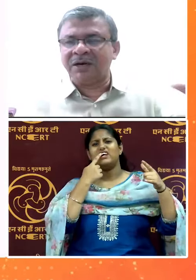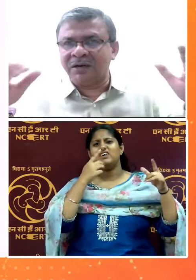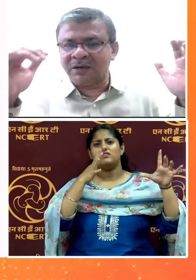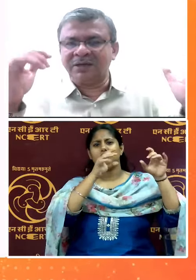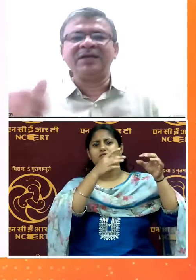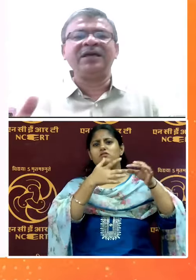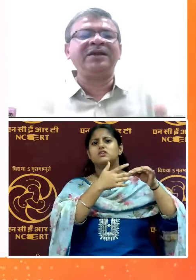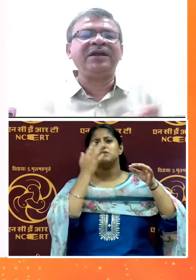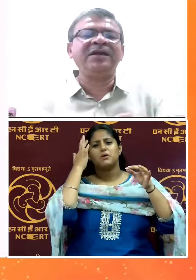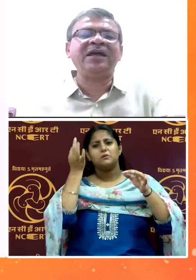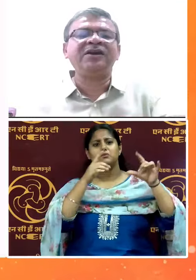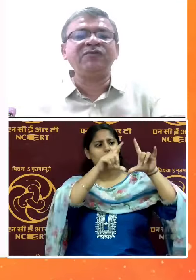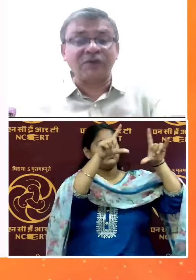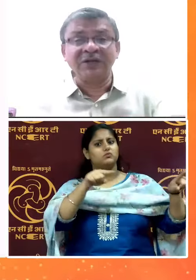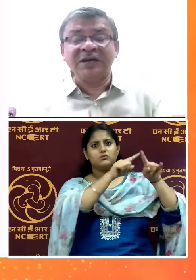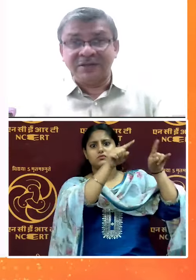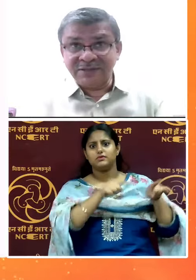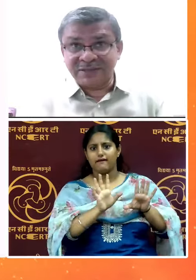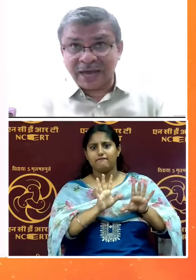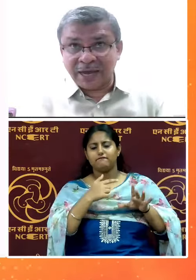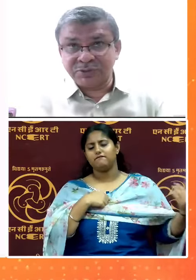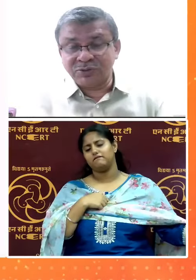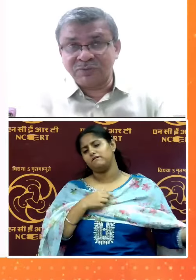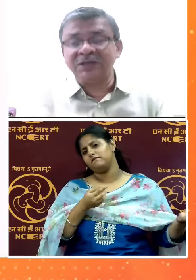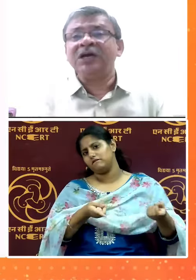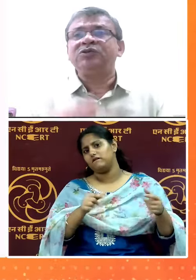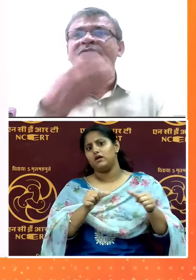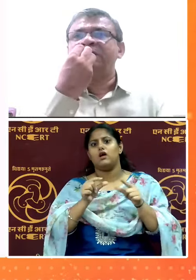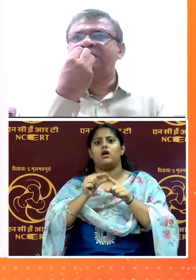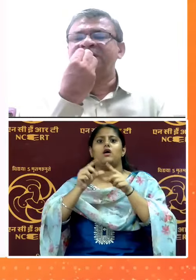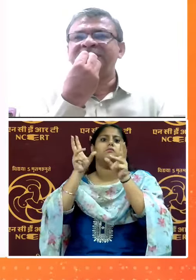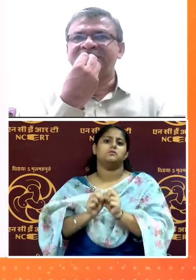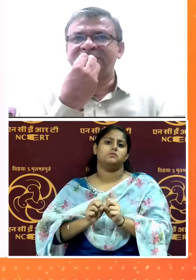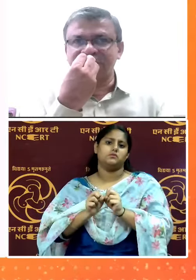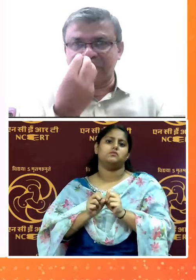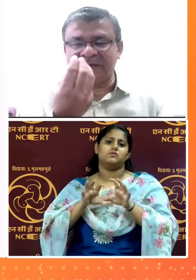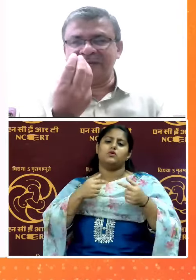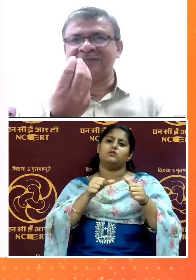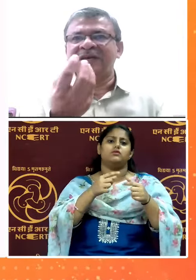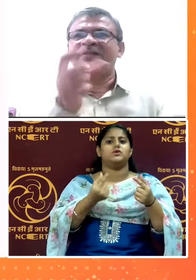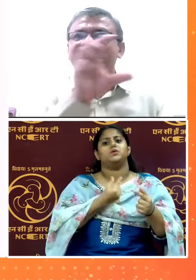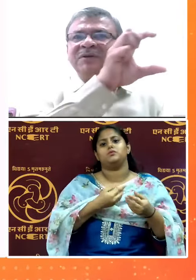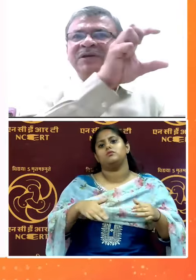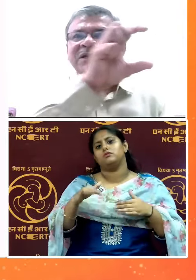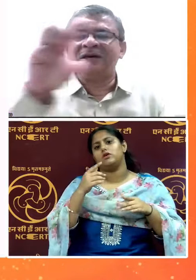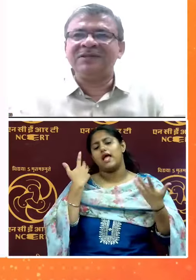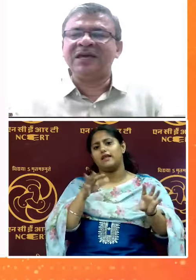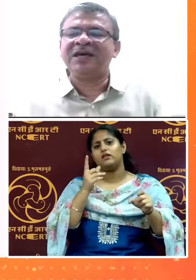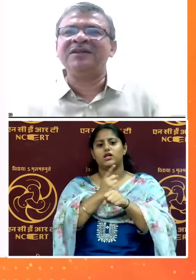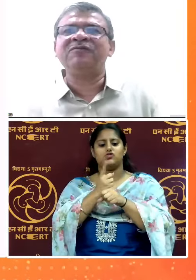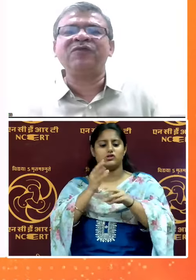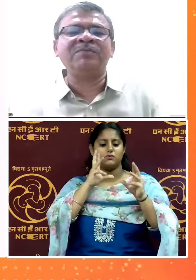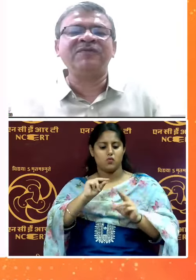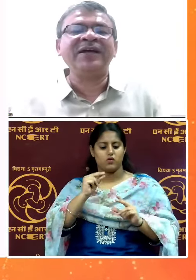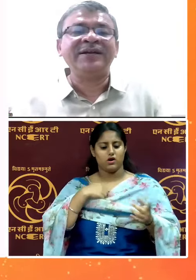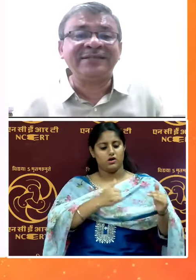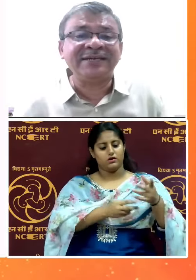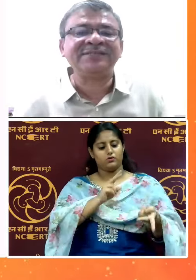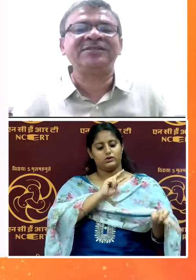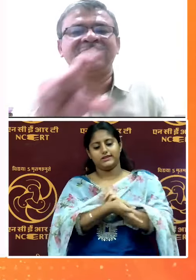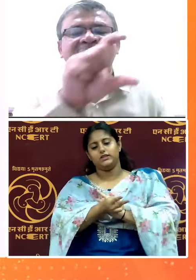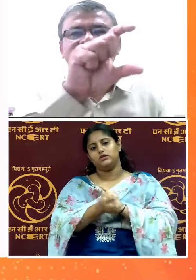be clearly dedicated for these apps to work. So whatever the teacher speaks, that will be there in the form of